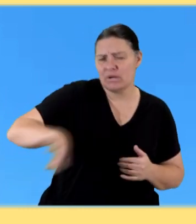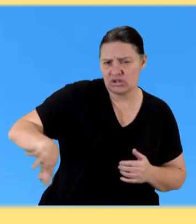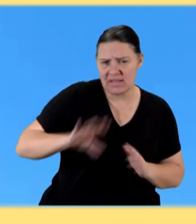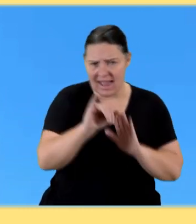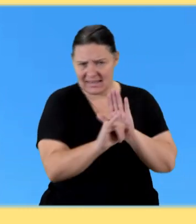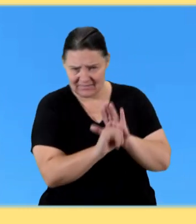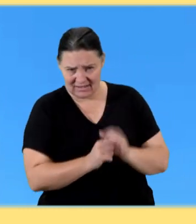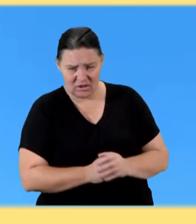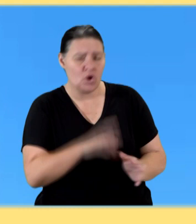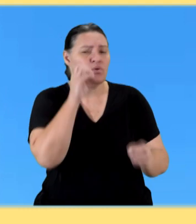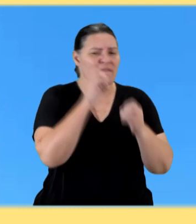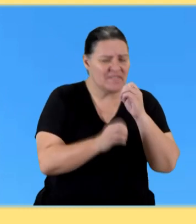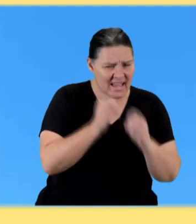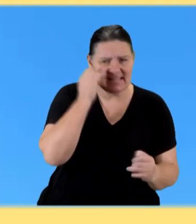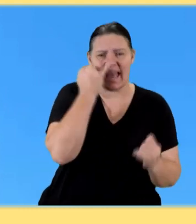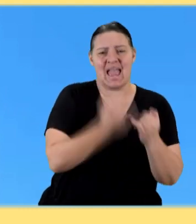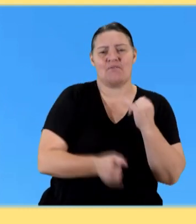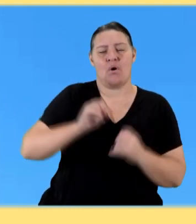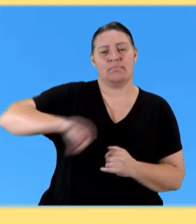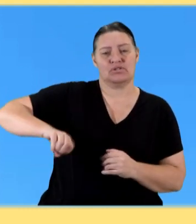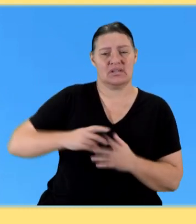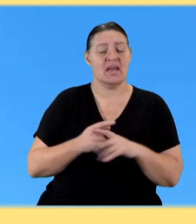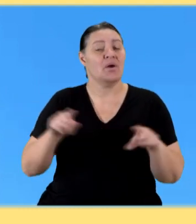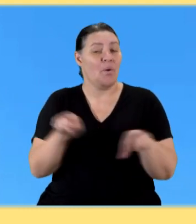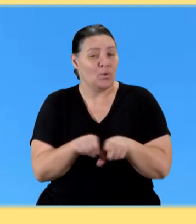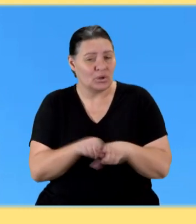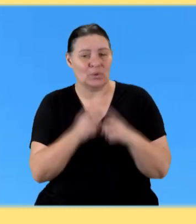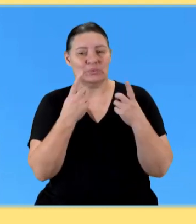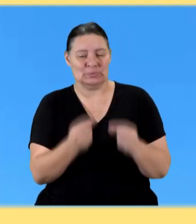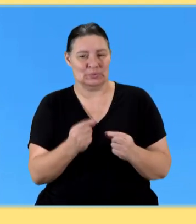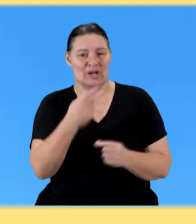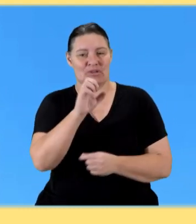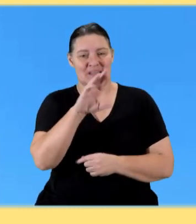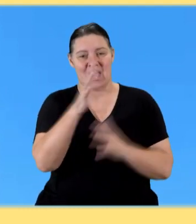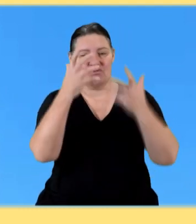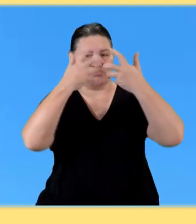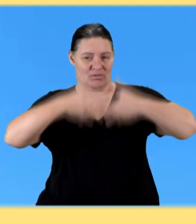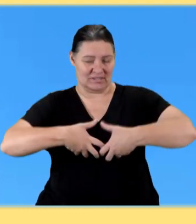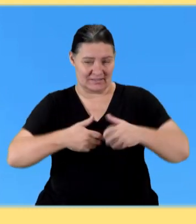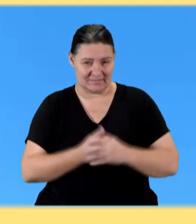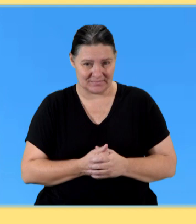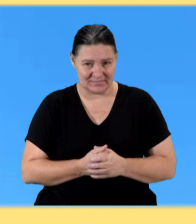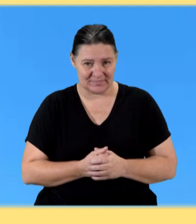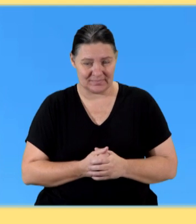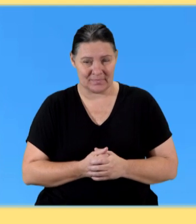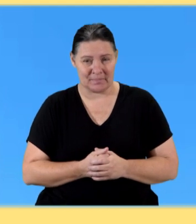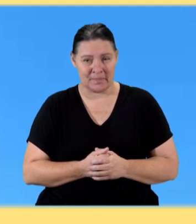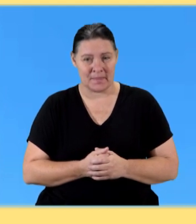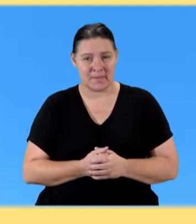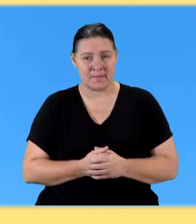to correct errors and omissions, and also to do a creditors reconciliation.